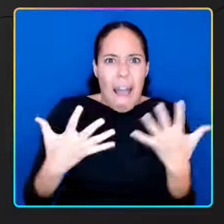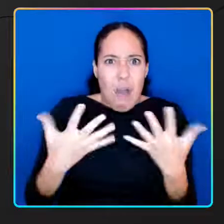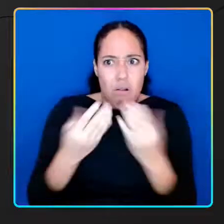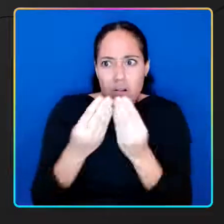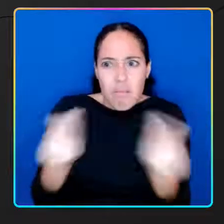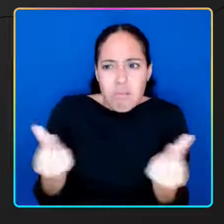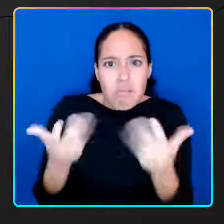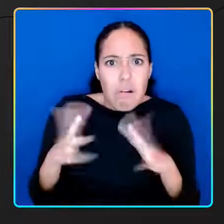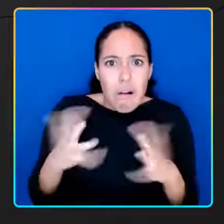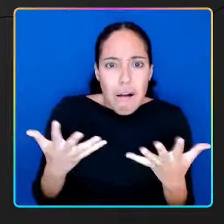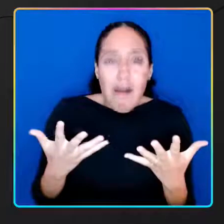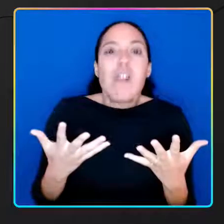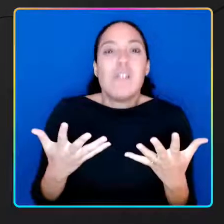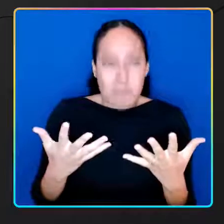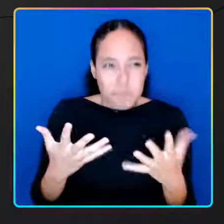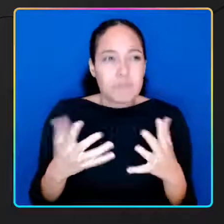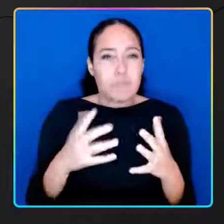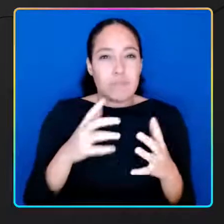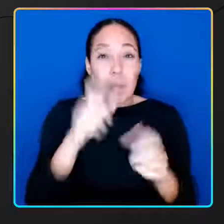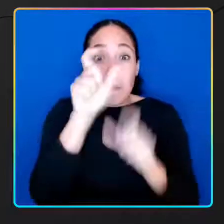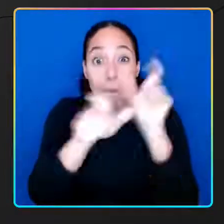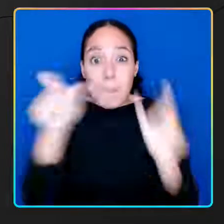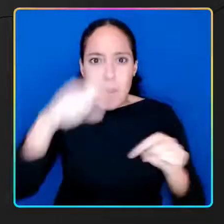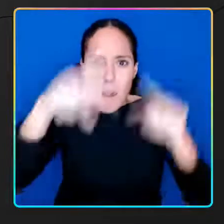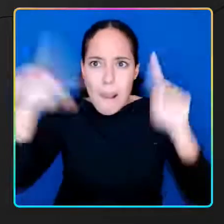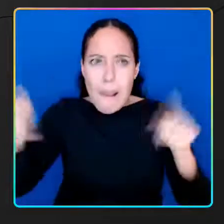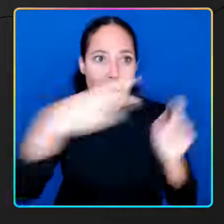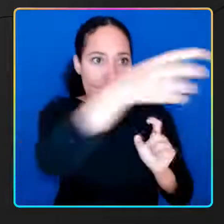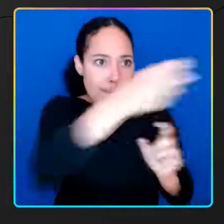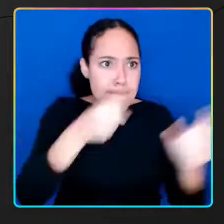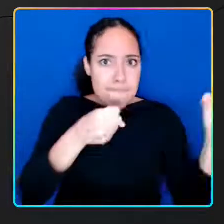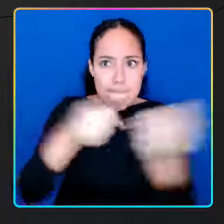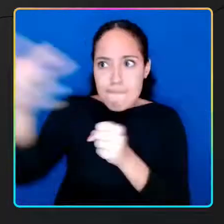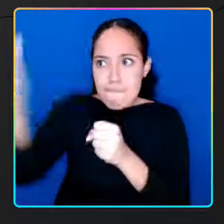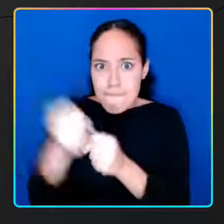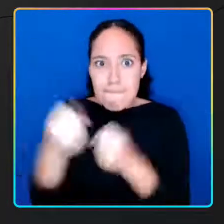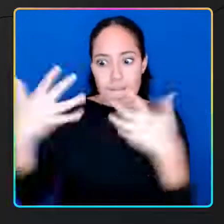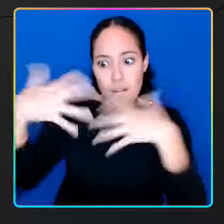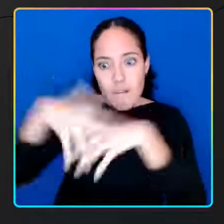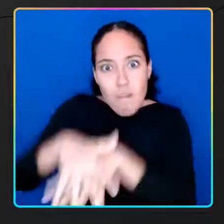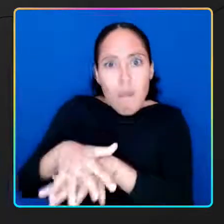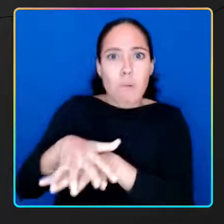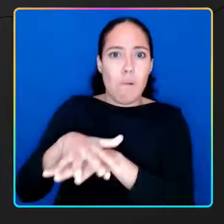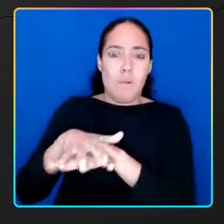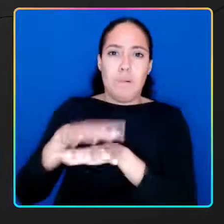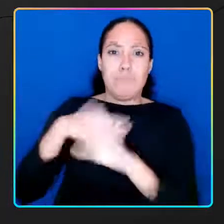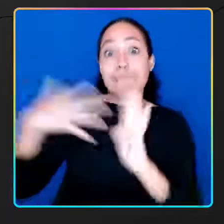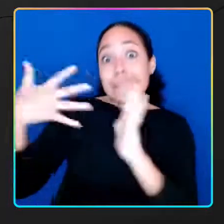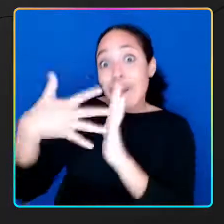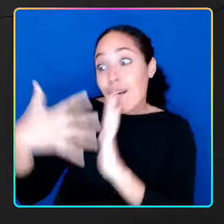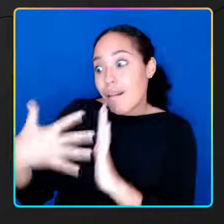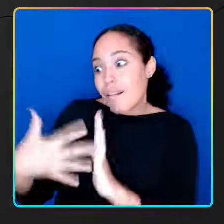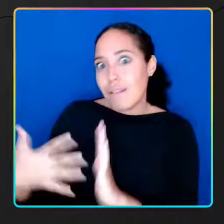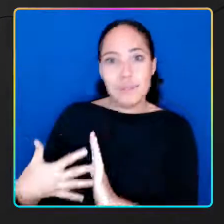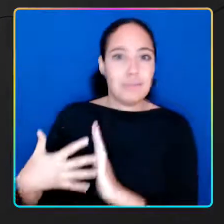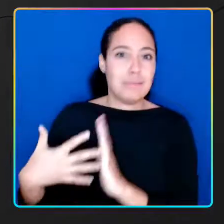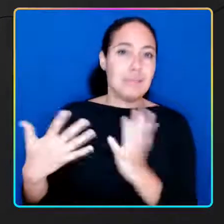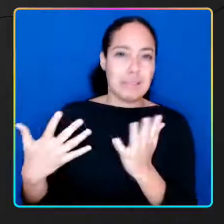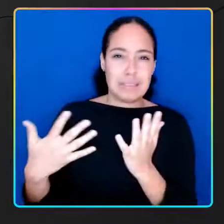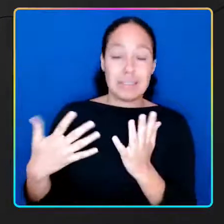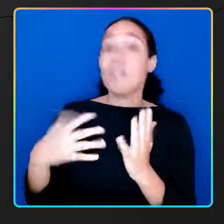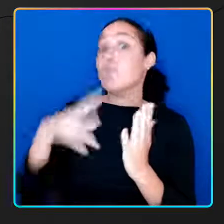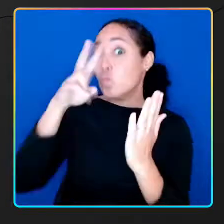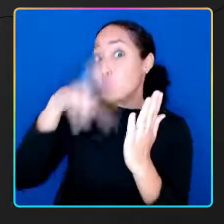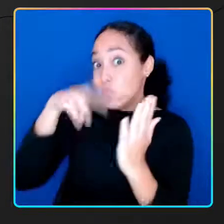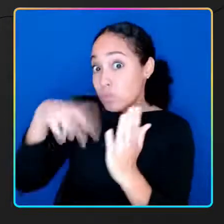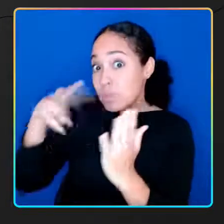people's perspectives, beta testing with lots of different users, all these different things. But just reading, lots and lots of reading, right, is